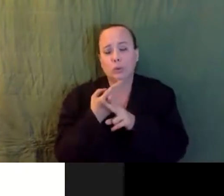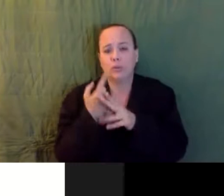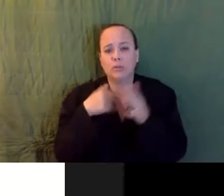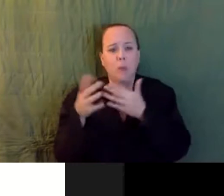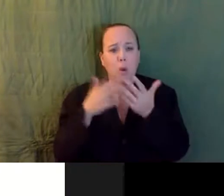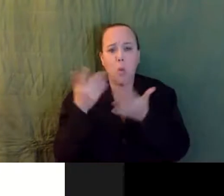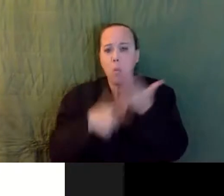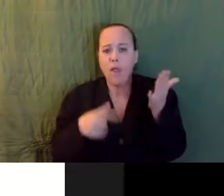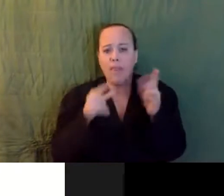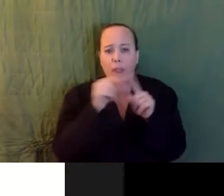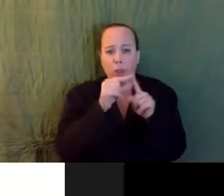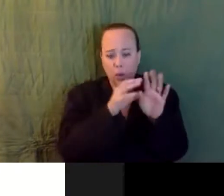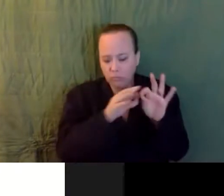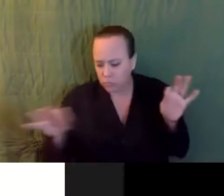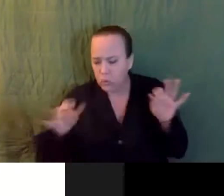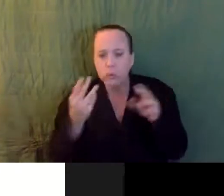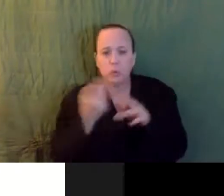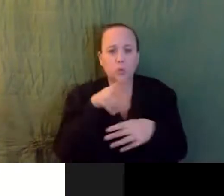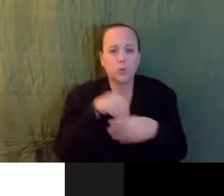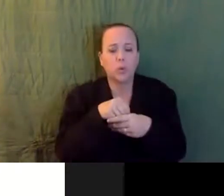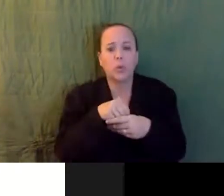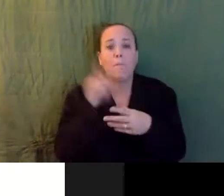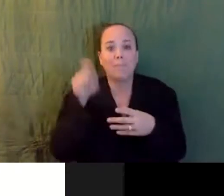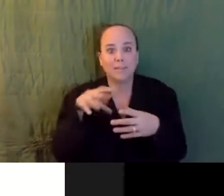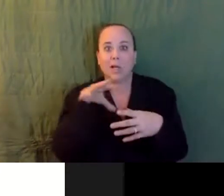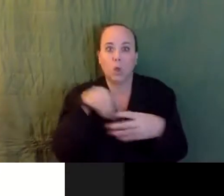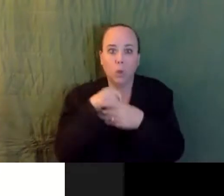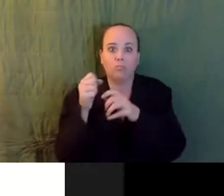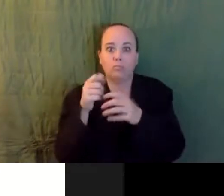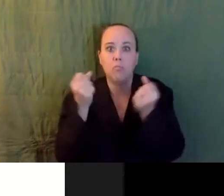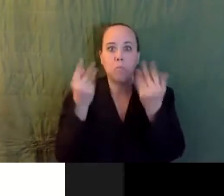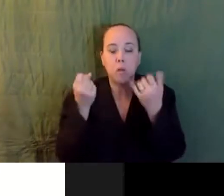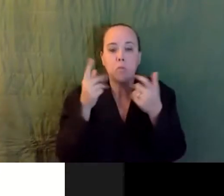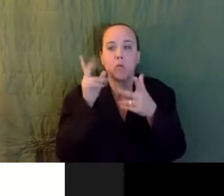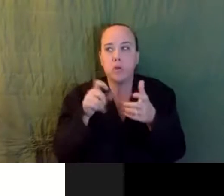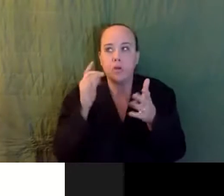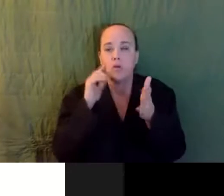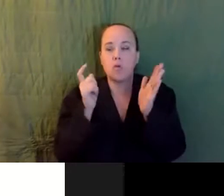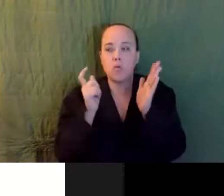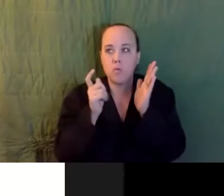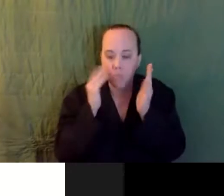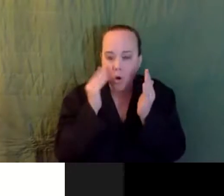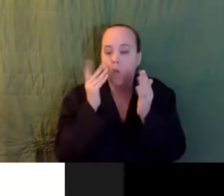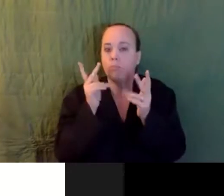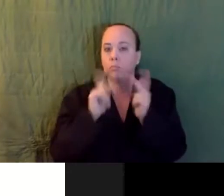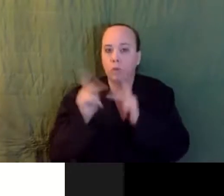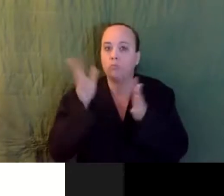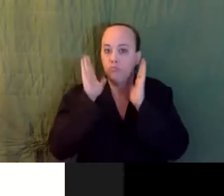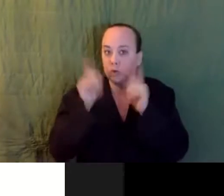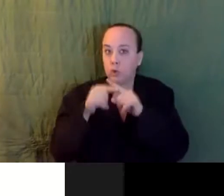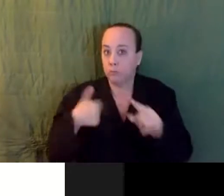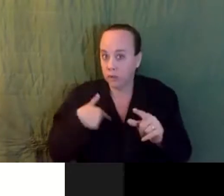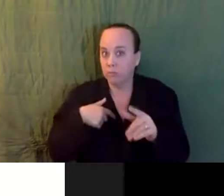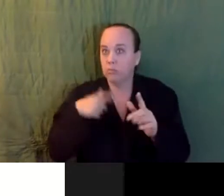is, it needs to be included. People need to know that they are being heard, that they're being addressed, their needs are being addressed. But